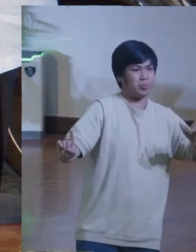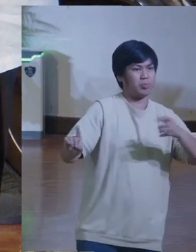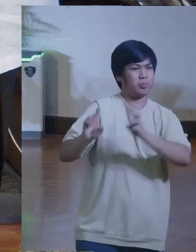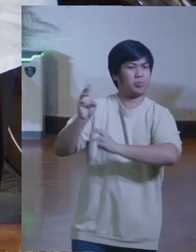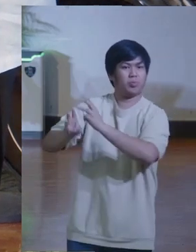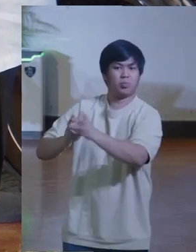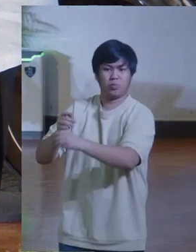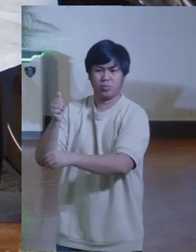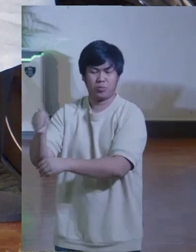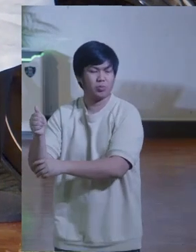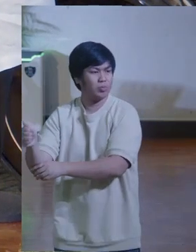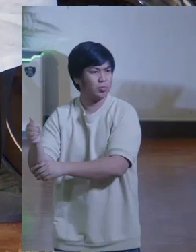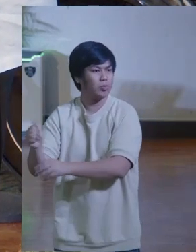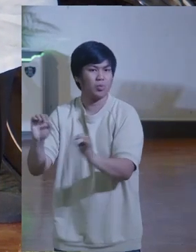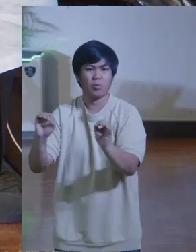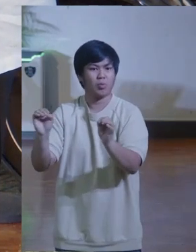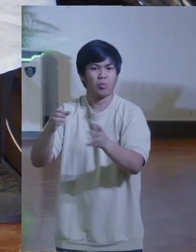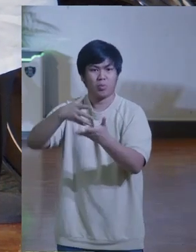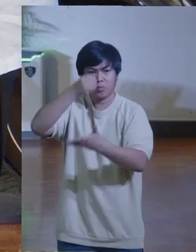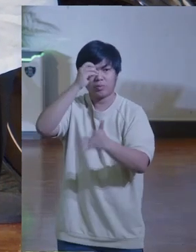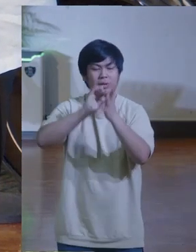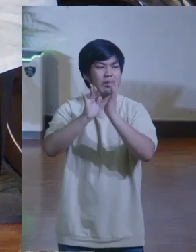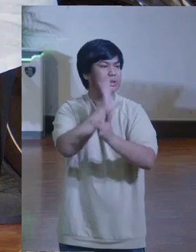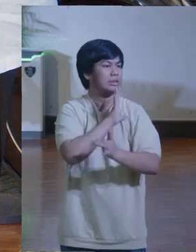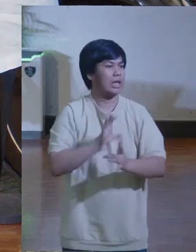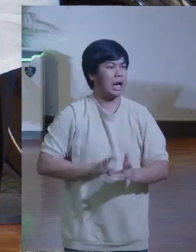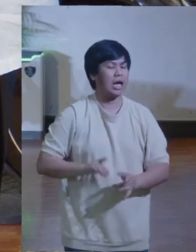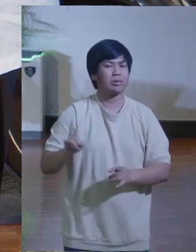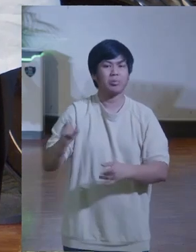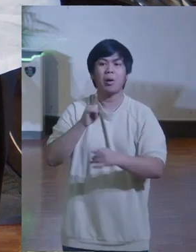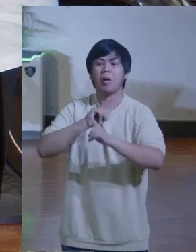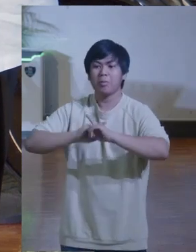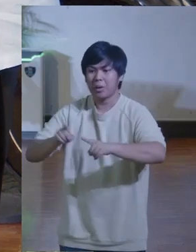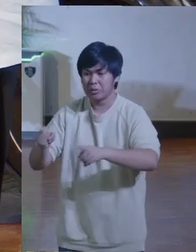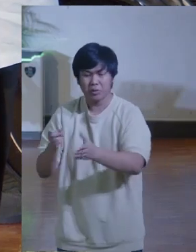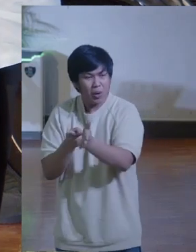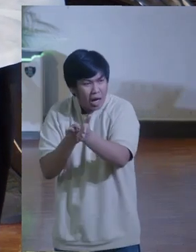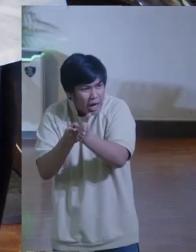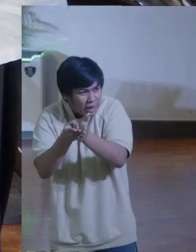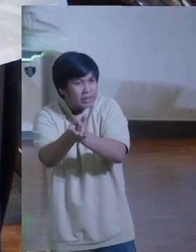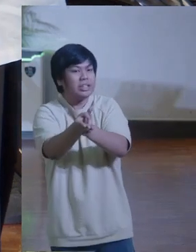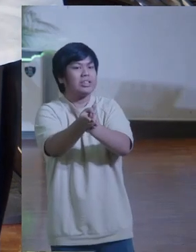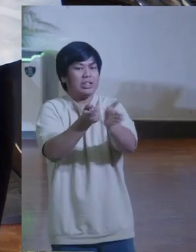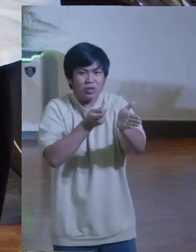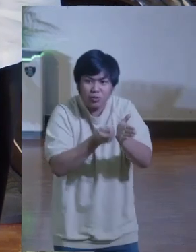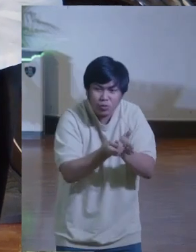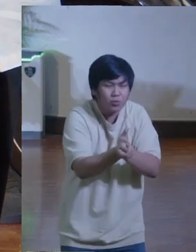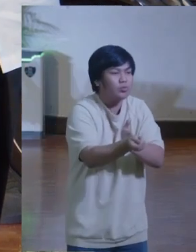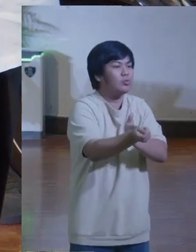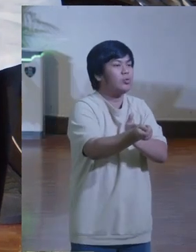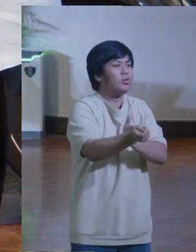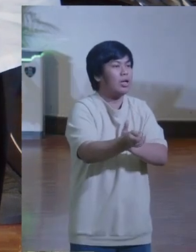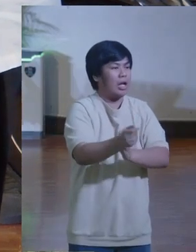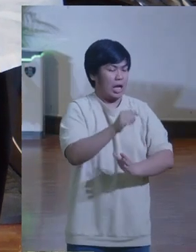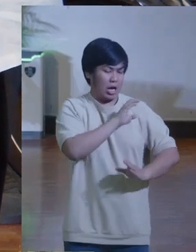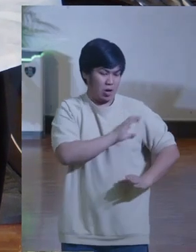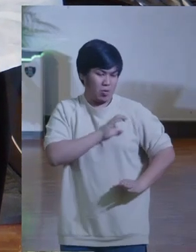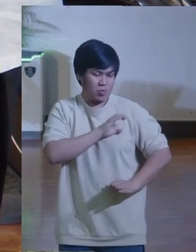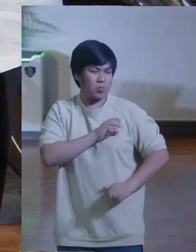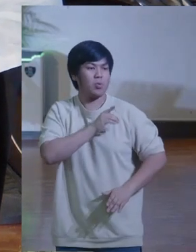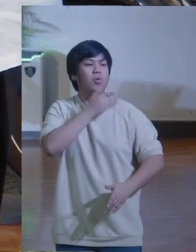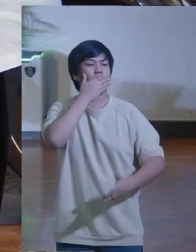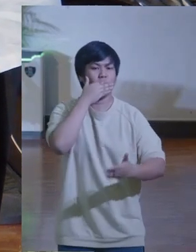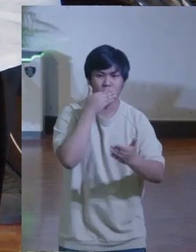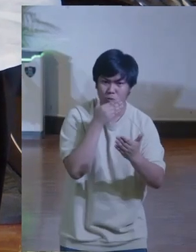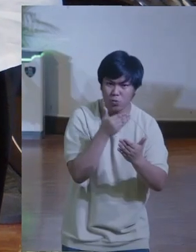own do not know the gospel of Christ or His church, but who nevertheless seek God with a sincere